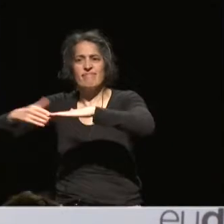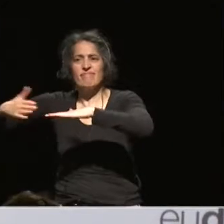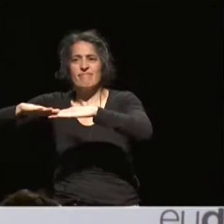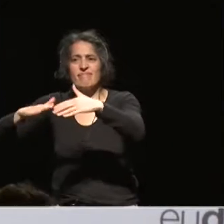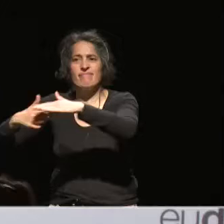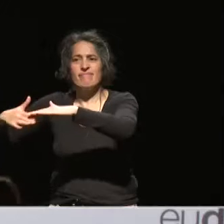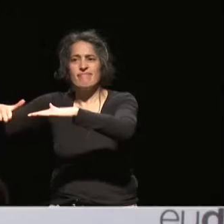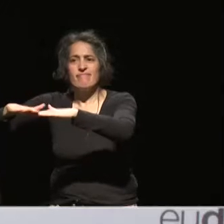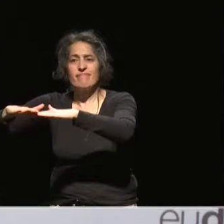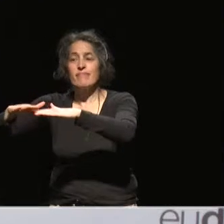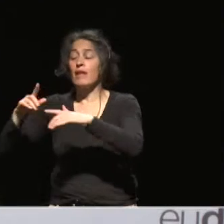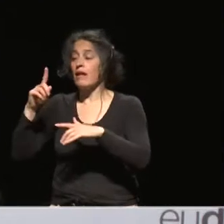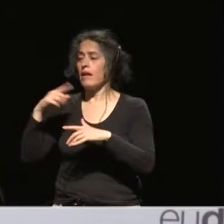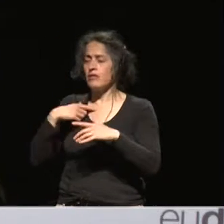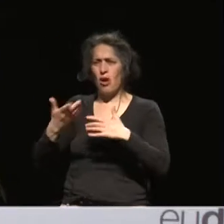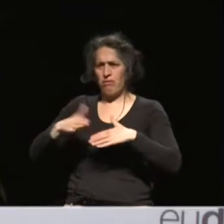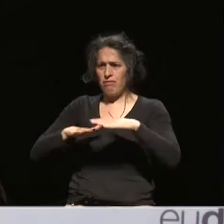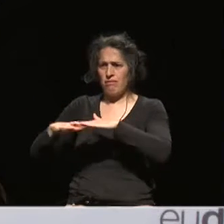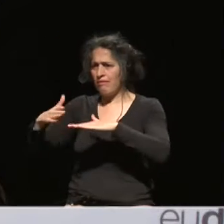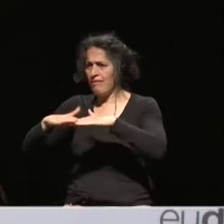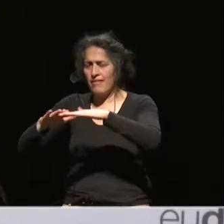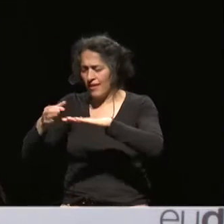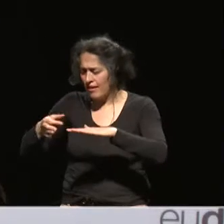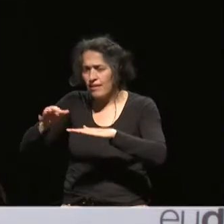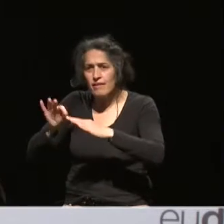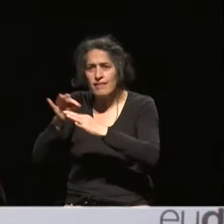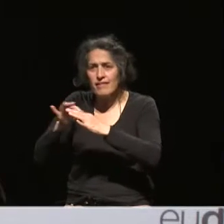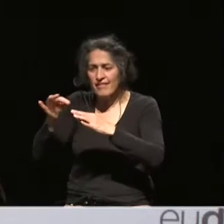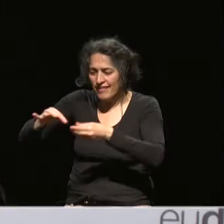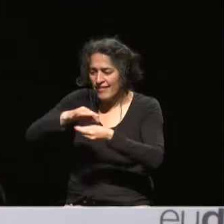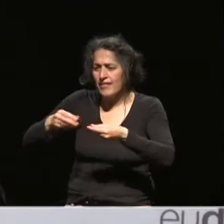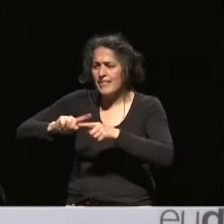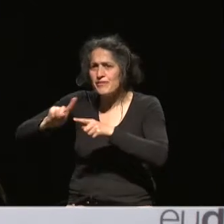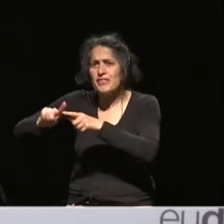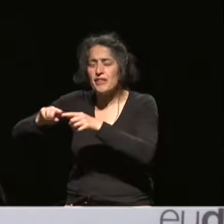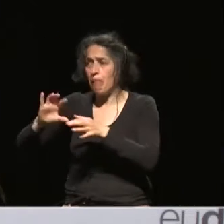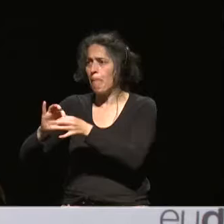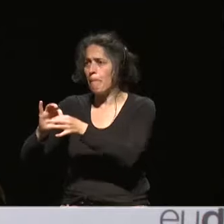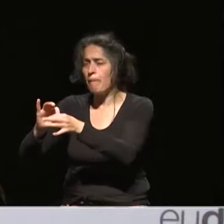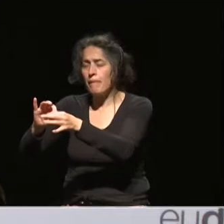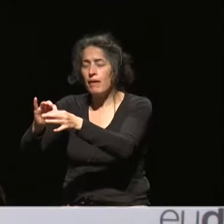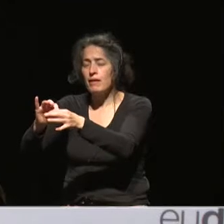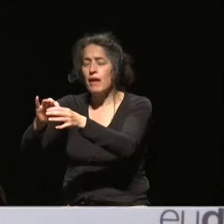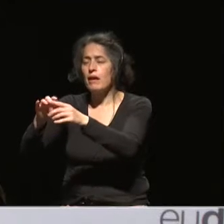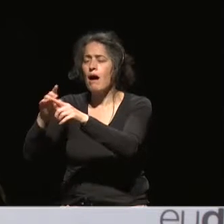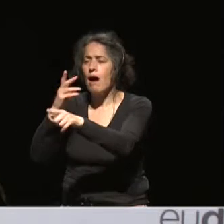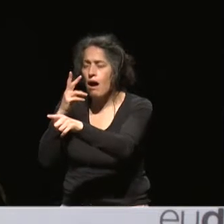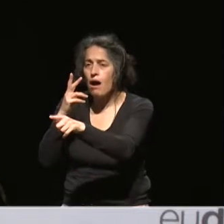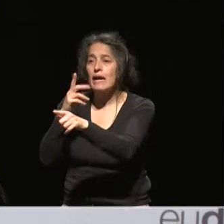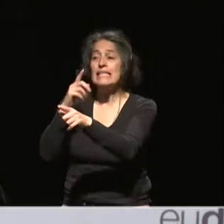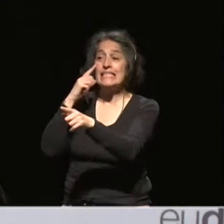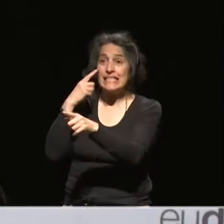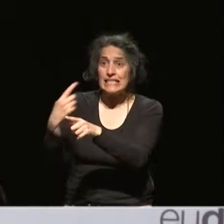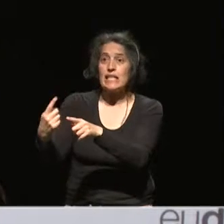a particular scandal or some sort of critical juncture to help us to understand that these anti-corruption approaches have